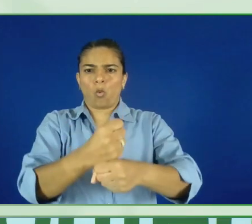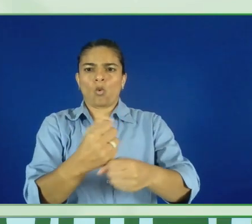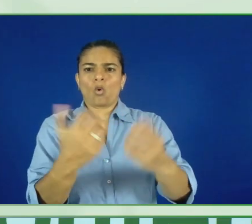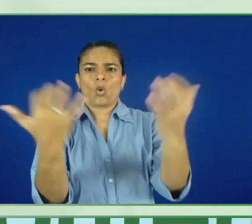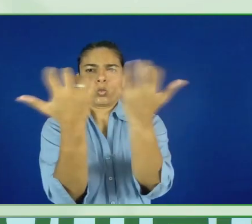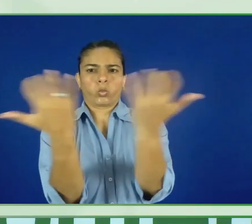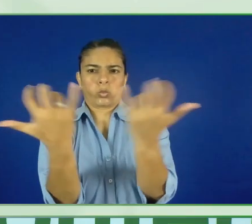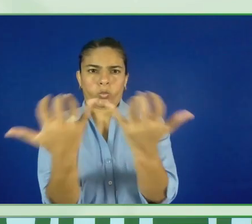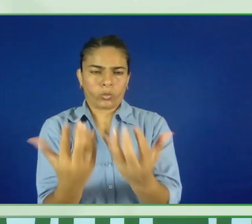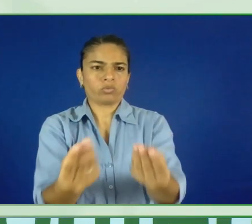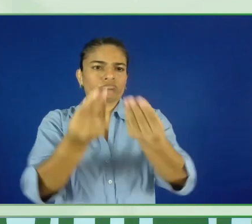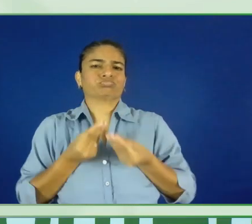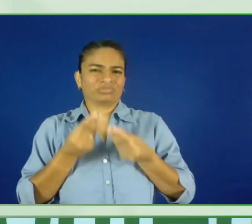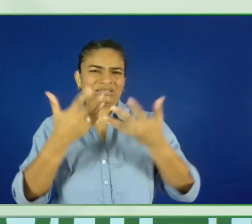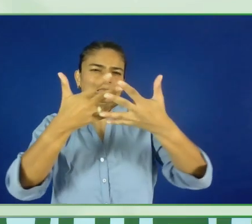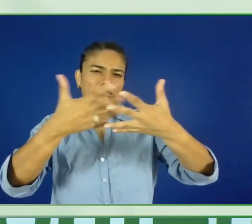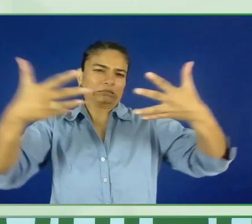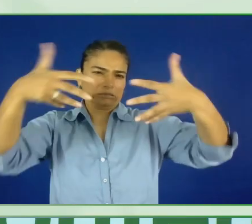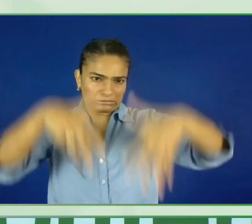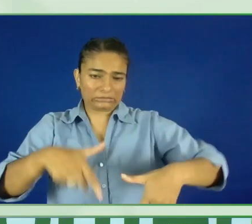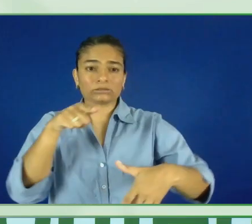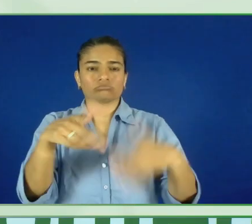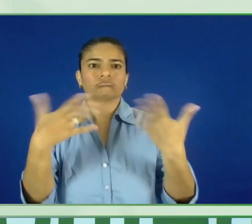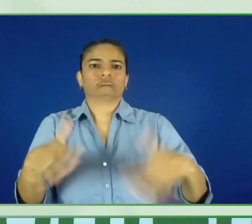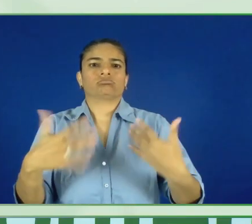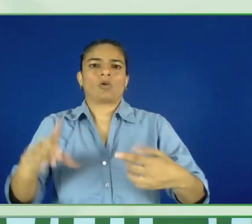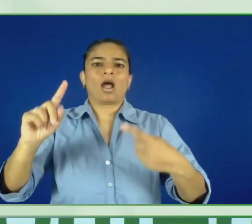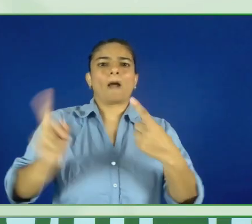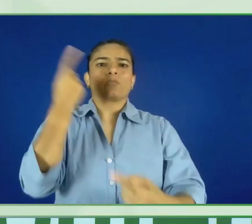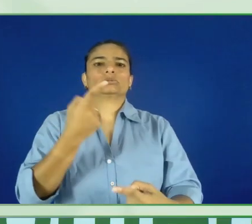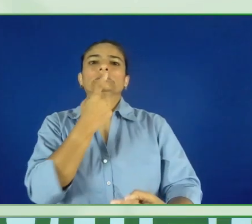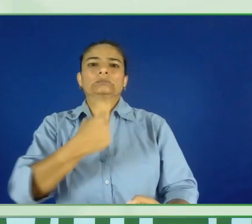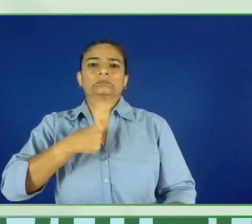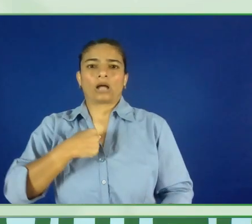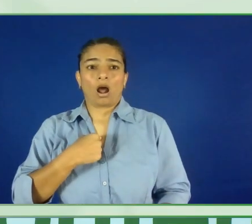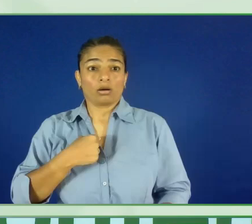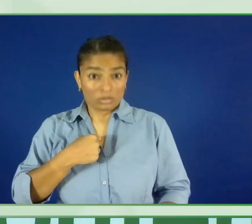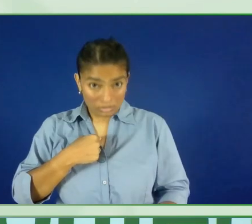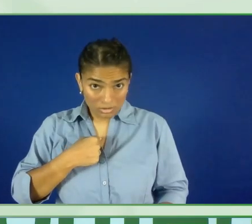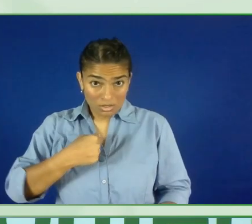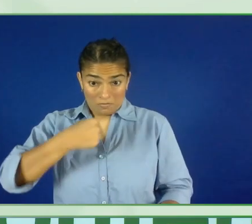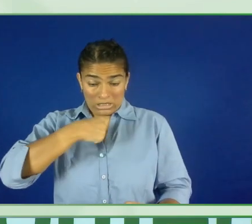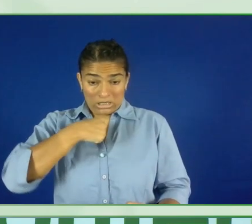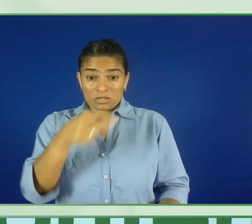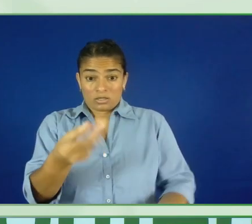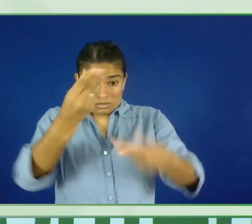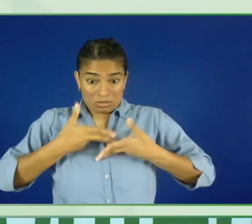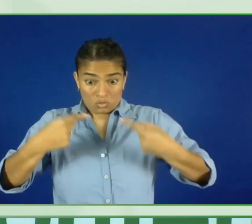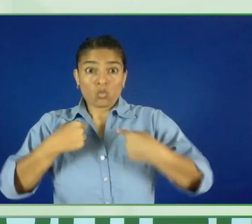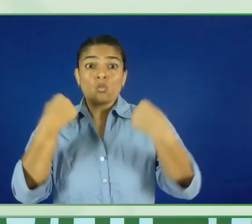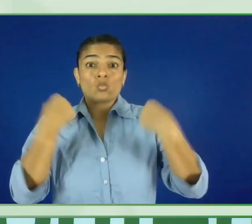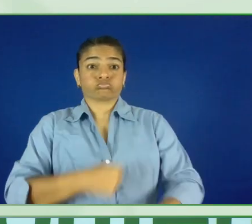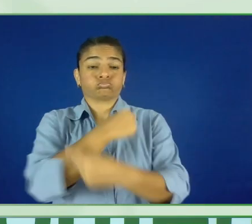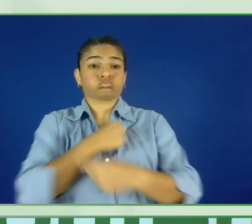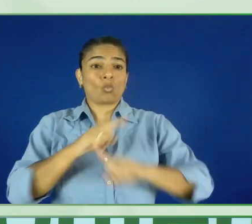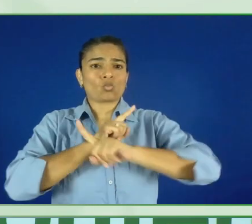example, on a disability use case, I would make sure that it says you must use respectful language, or you must ensure that people